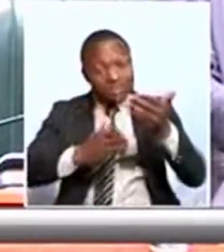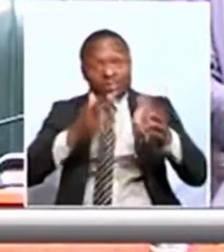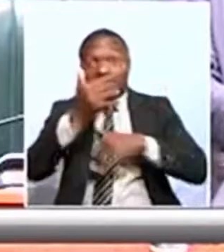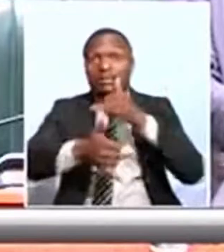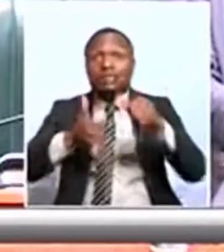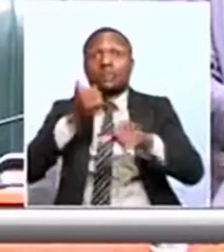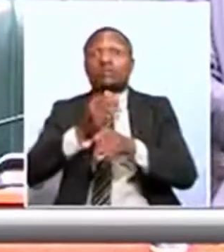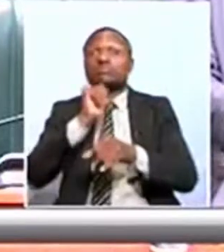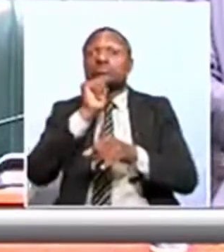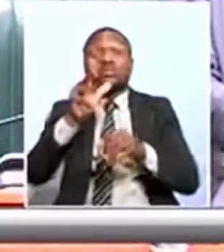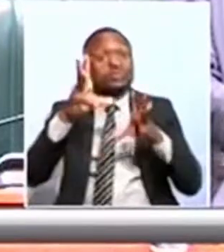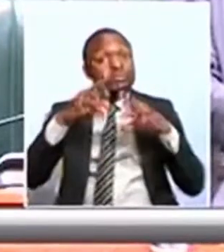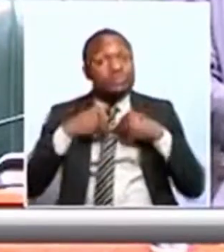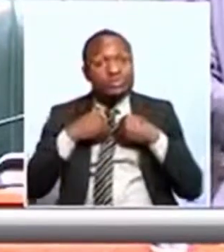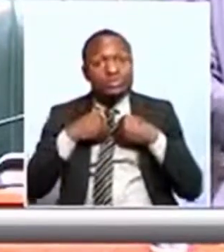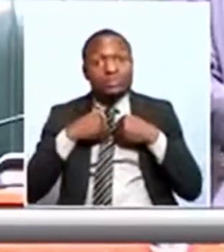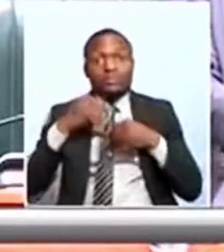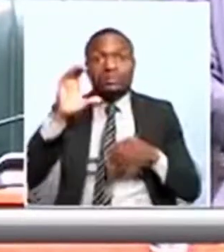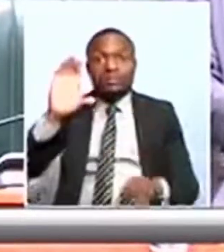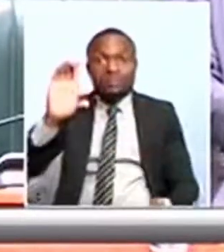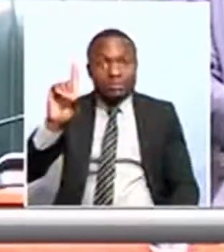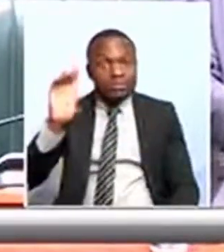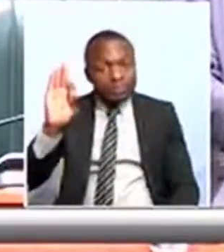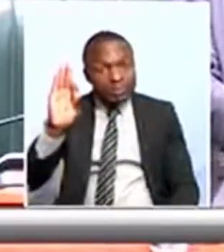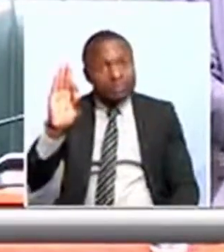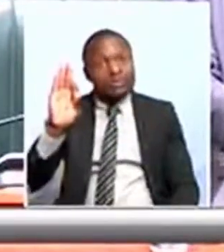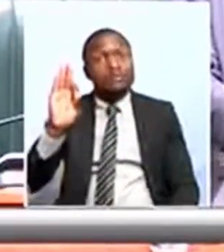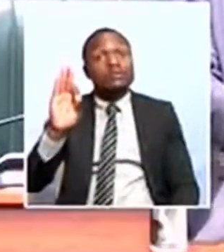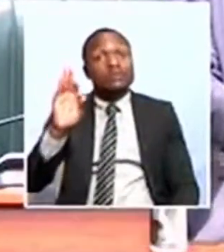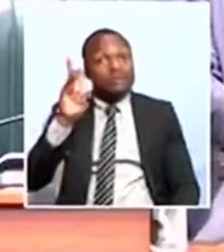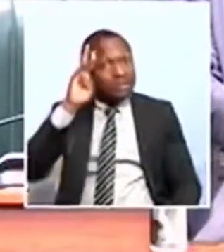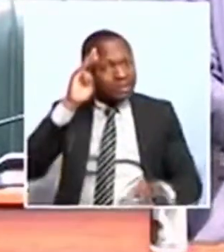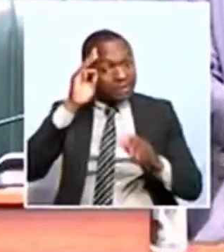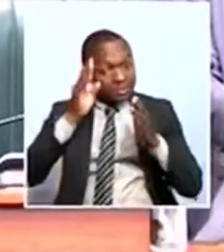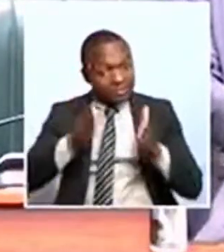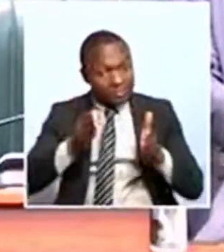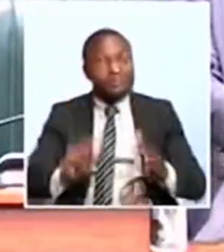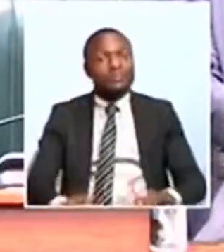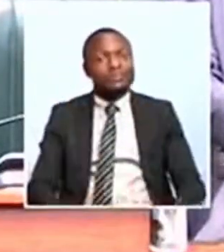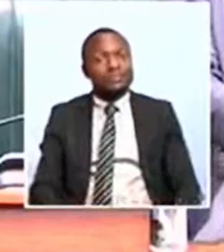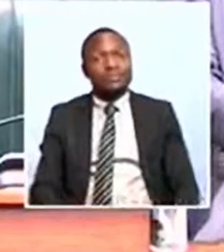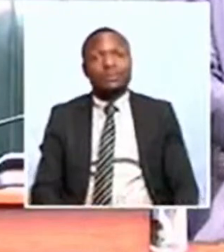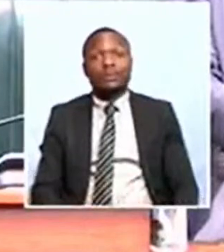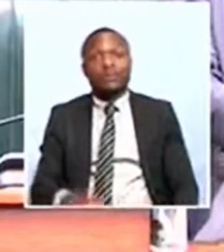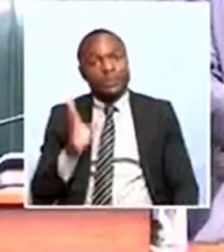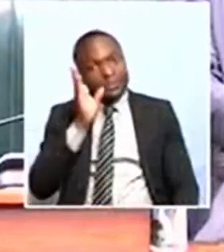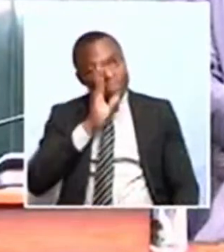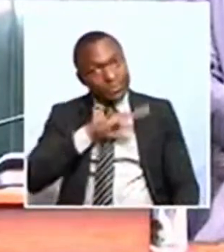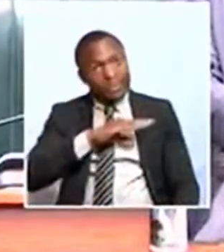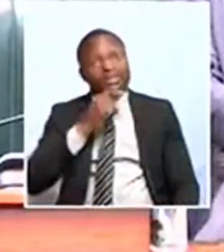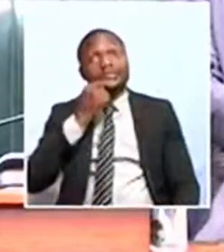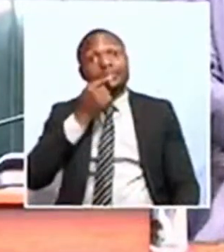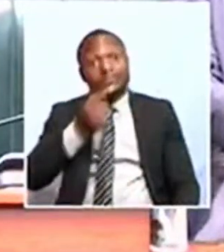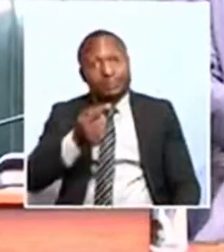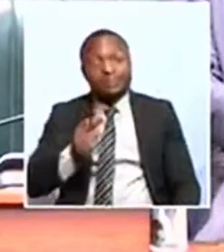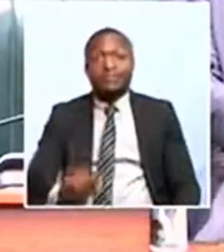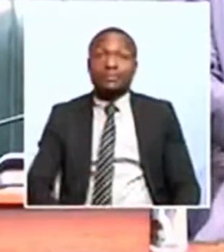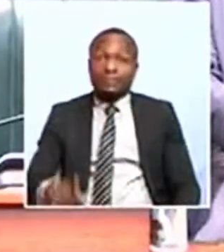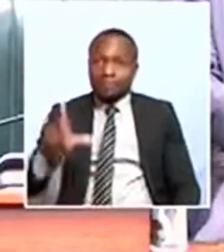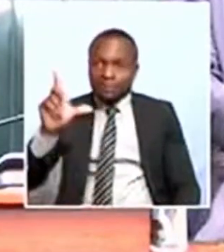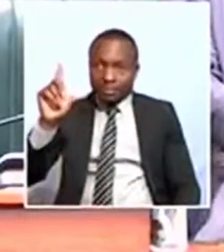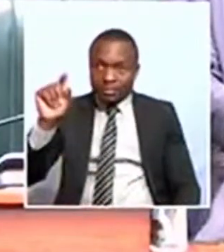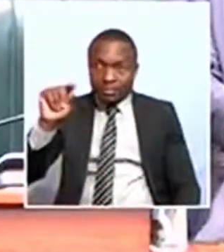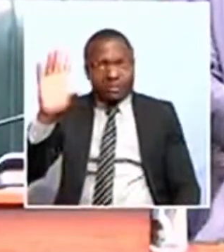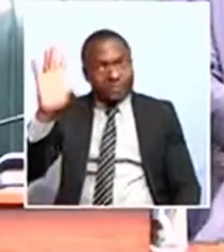they did not receive CDF. The Minister has just confirmed in